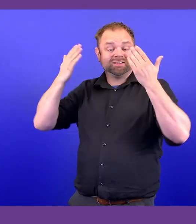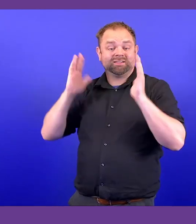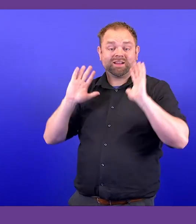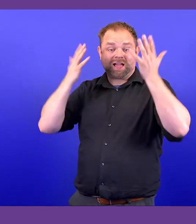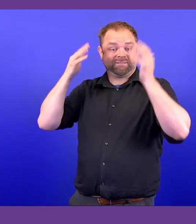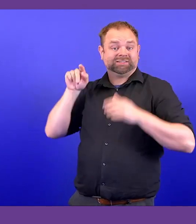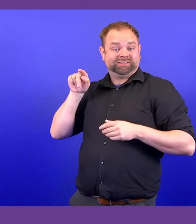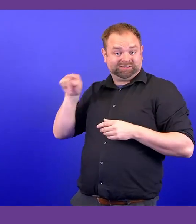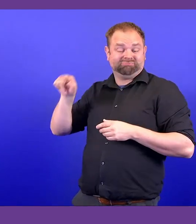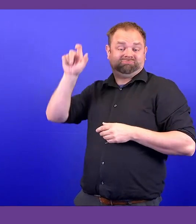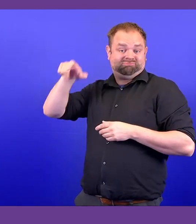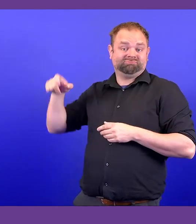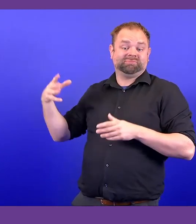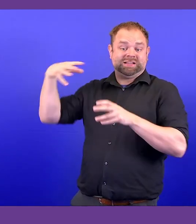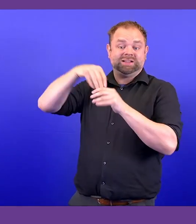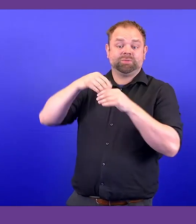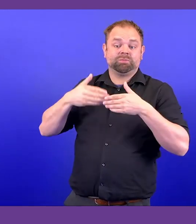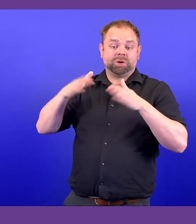all.